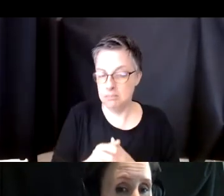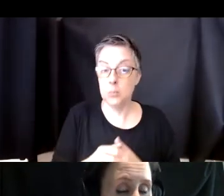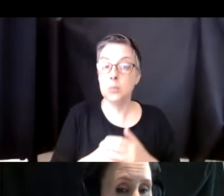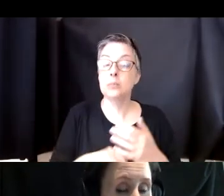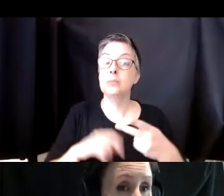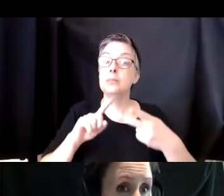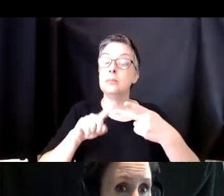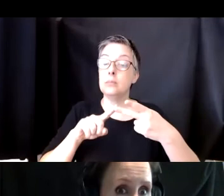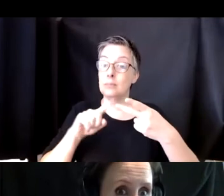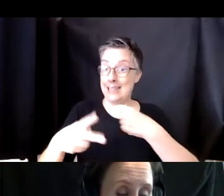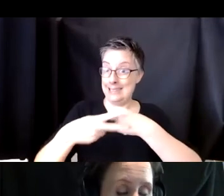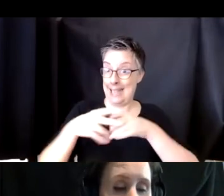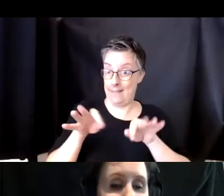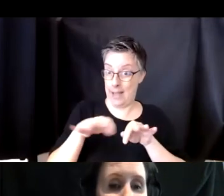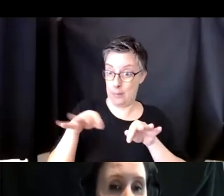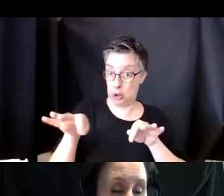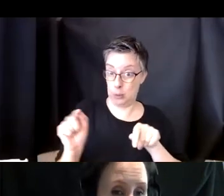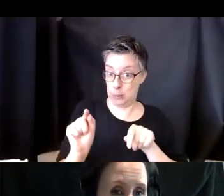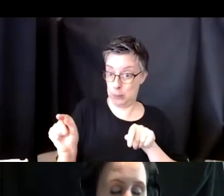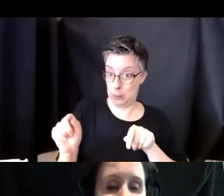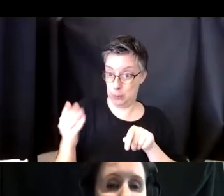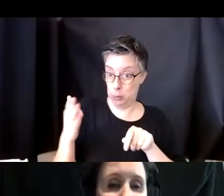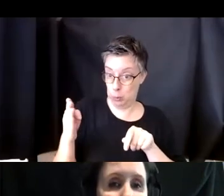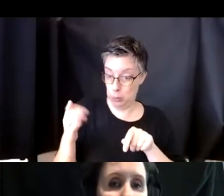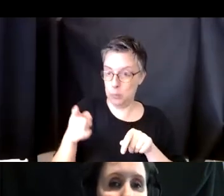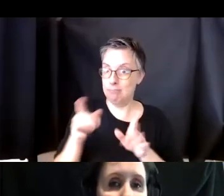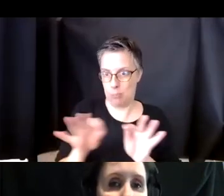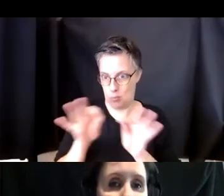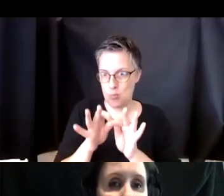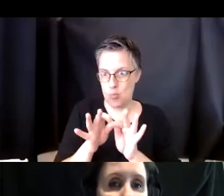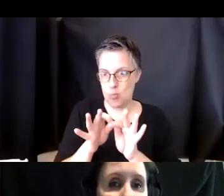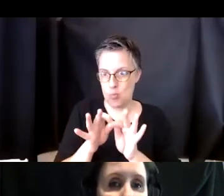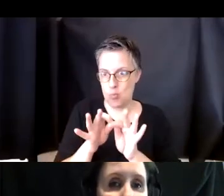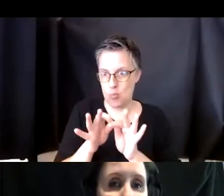option underneath, save caption, this is important because